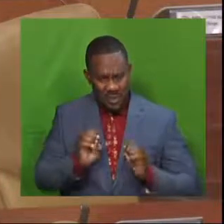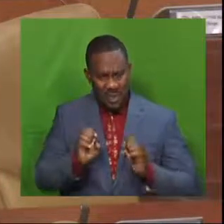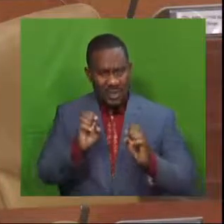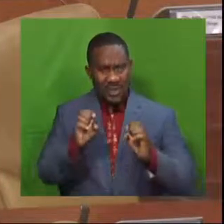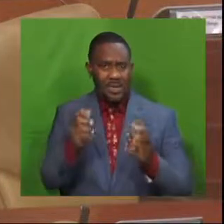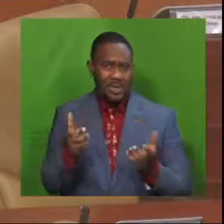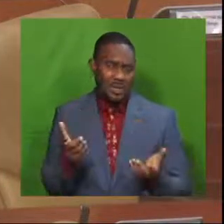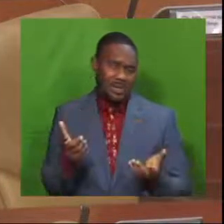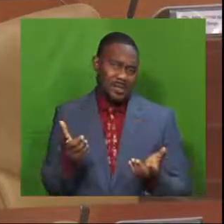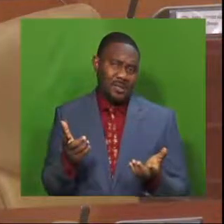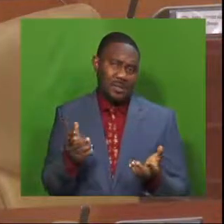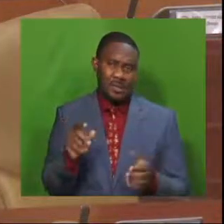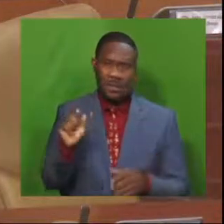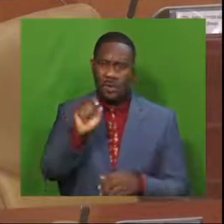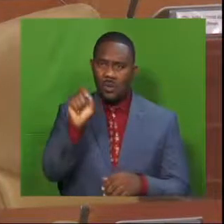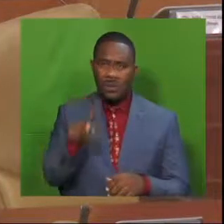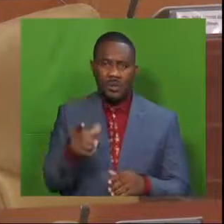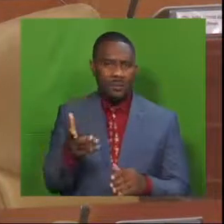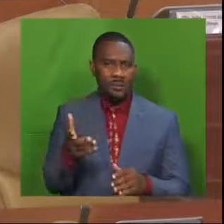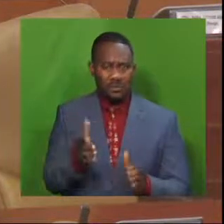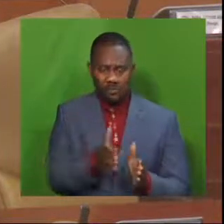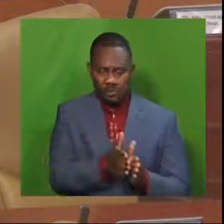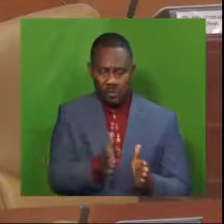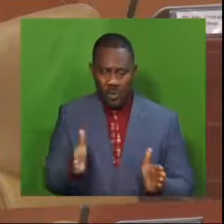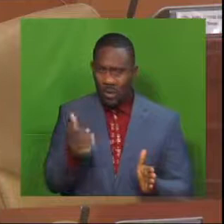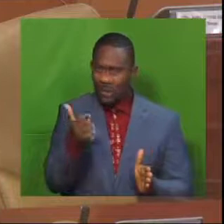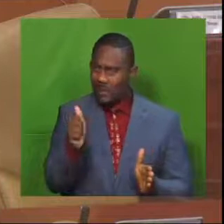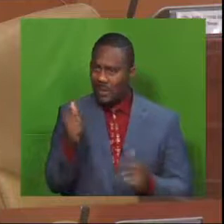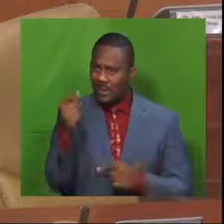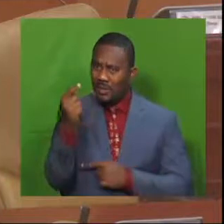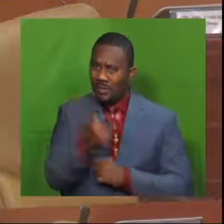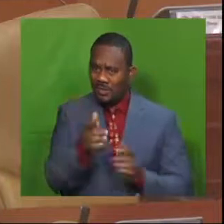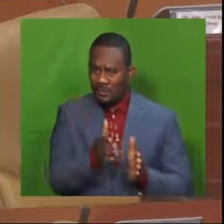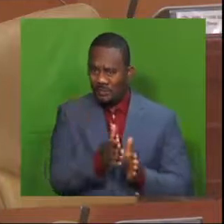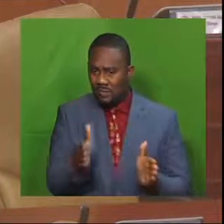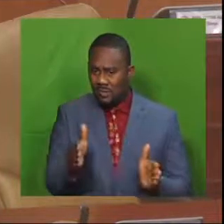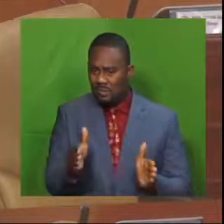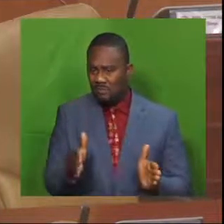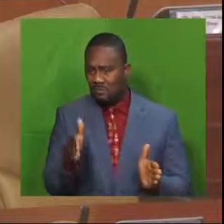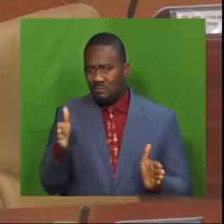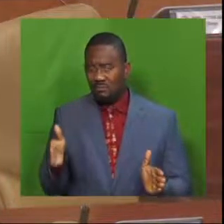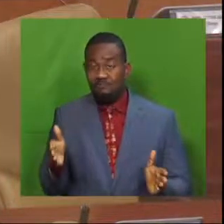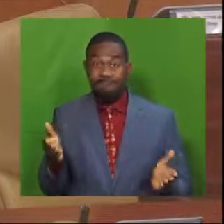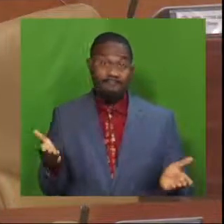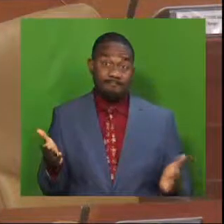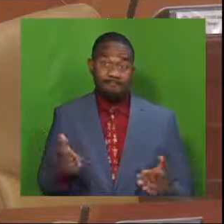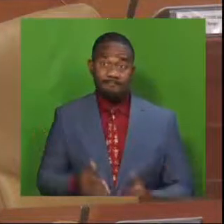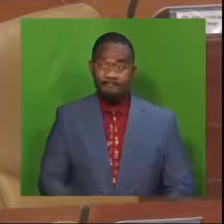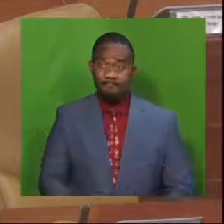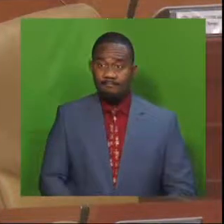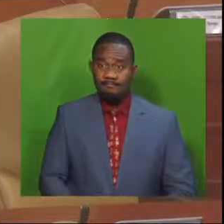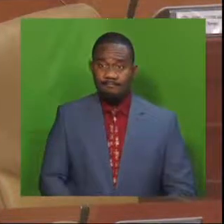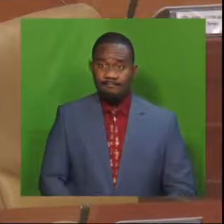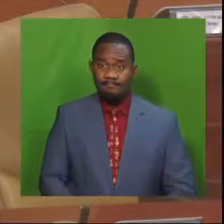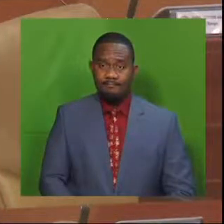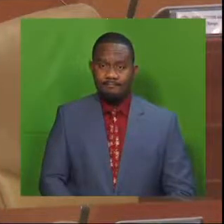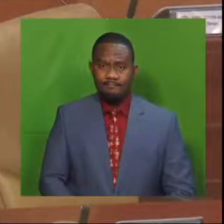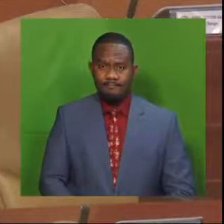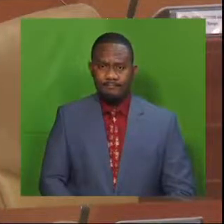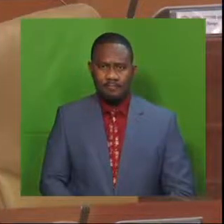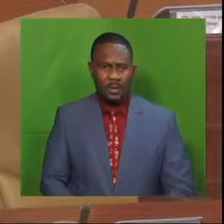beyond 10 working days. And we shouldn't create the impression in this country that they are probably super